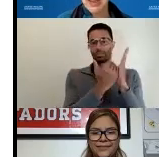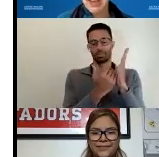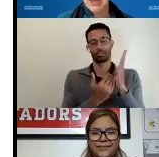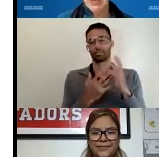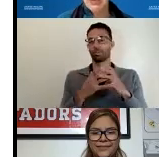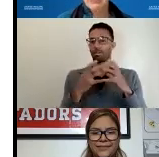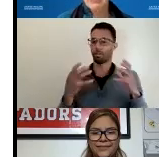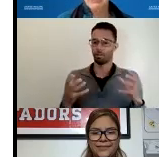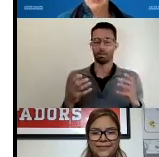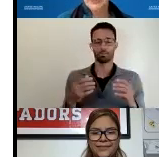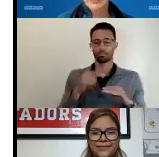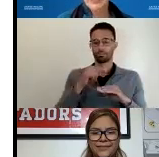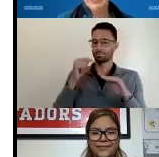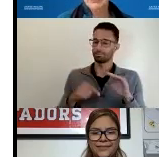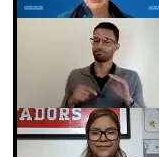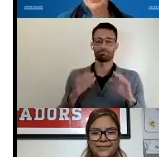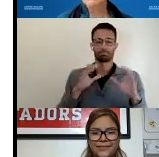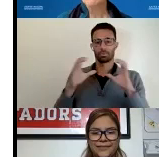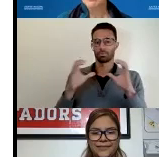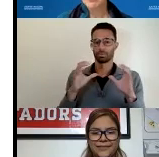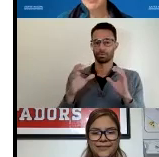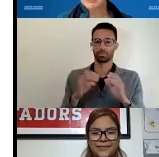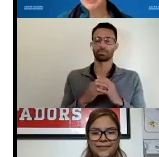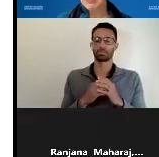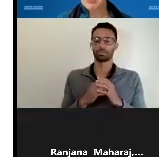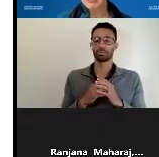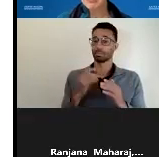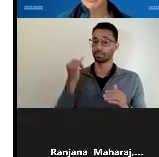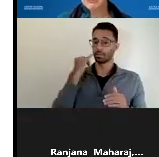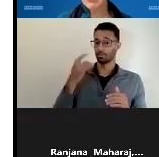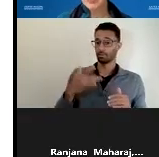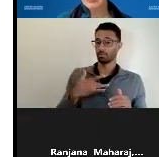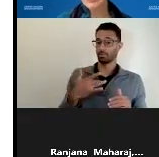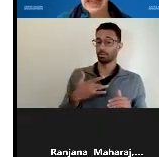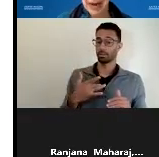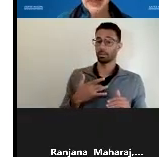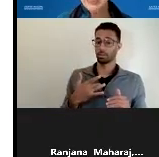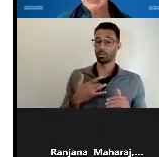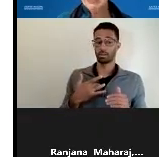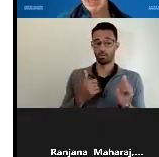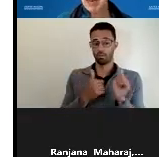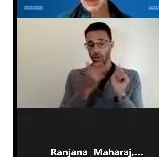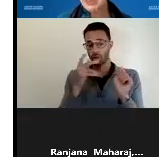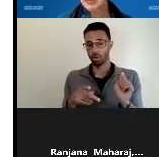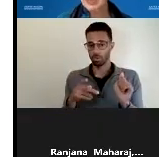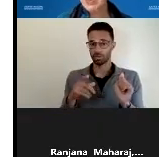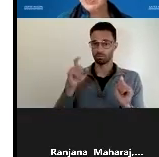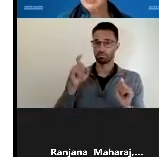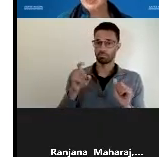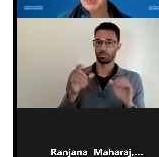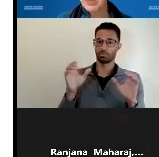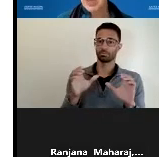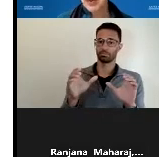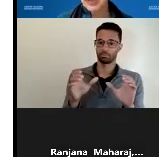conversation. If we feel that there are sort of follow-ups that need to happen, it's